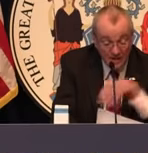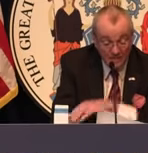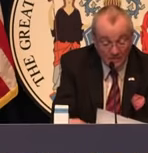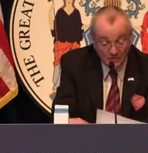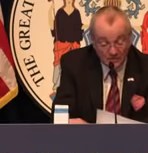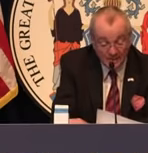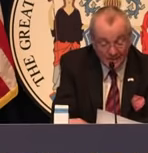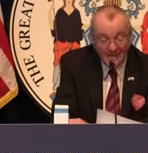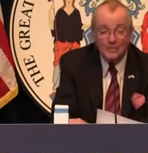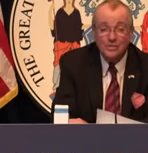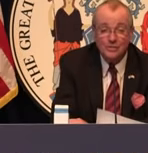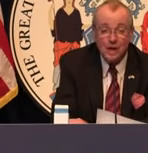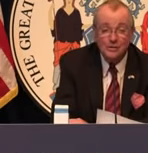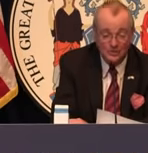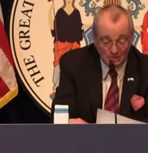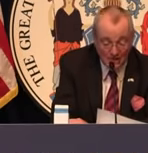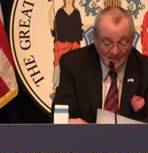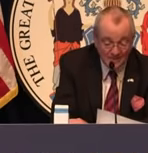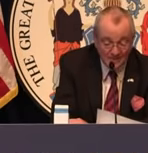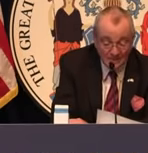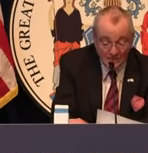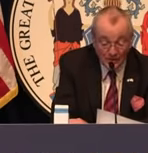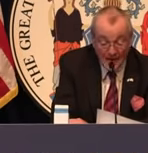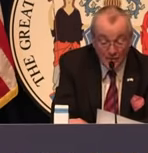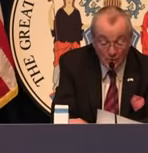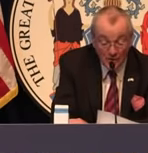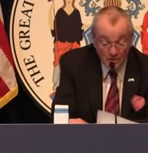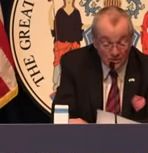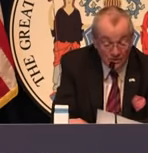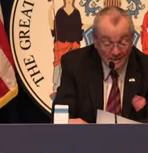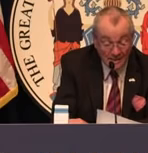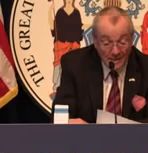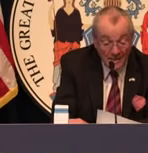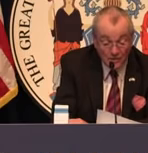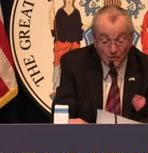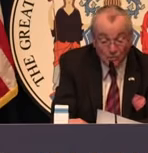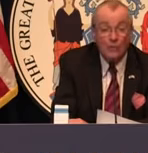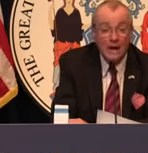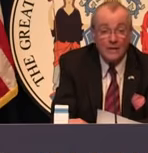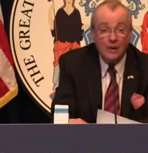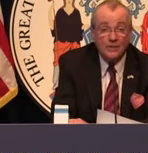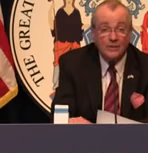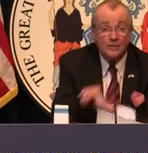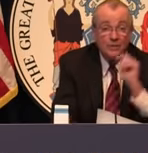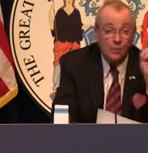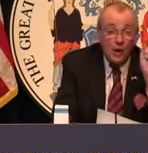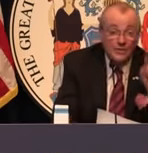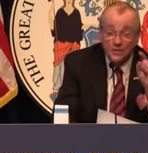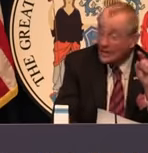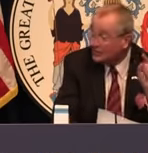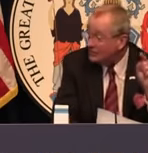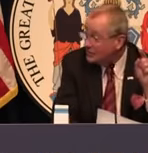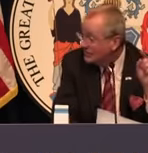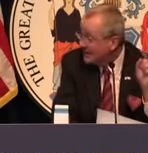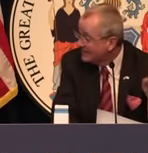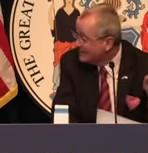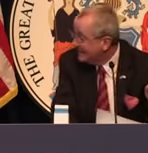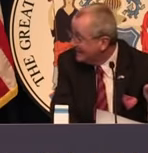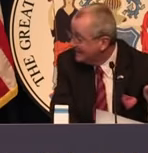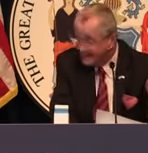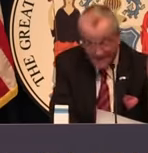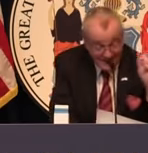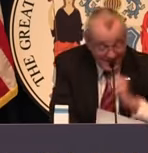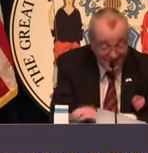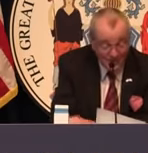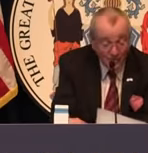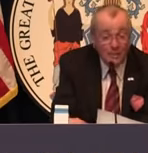their families. And he took special delight in his 8 grandchildren and 2 great-grandchildren who watch us, Judy, every